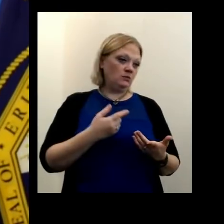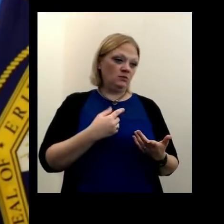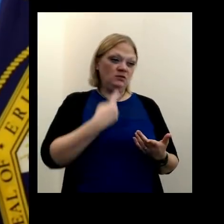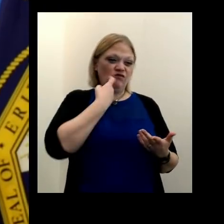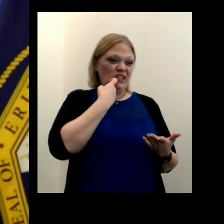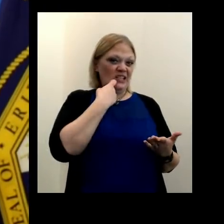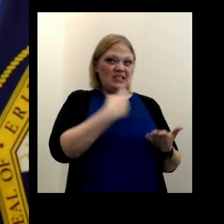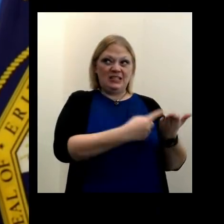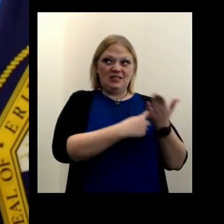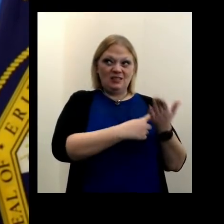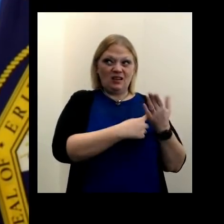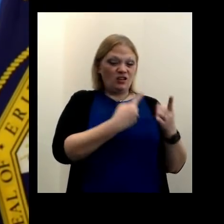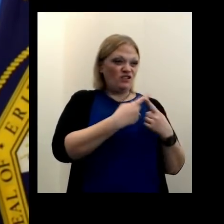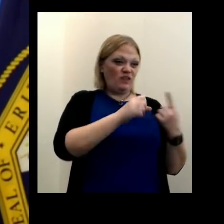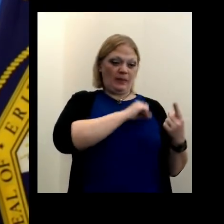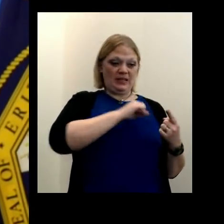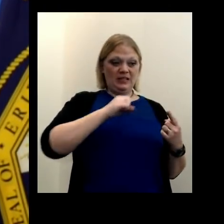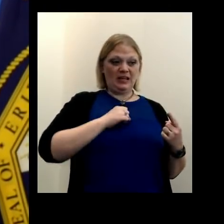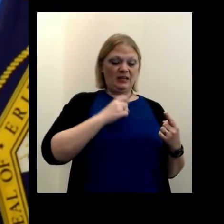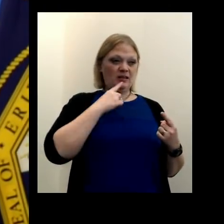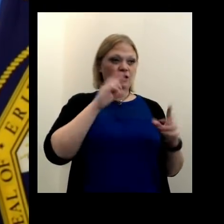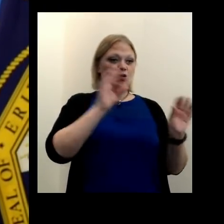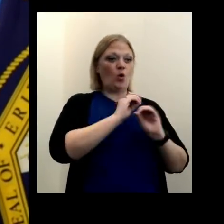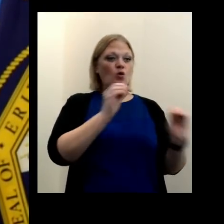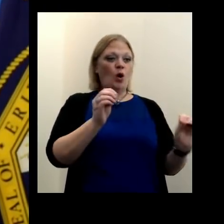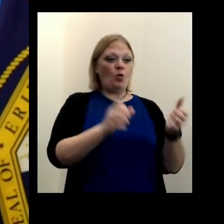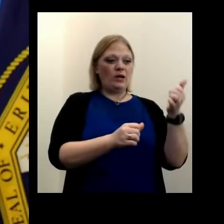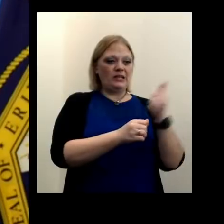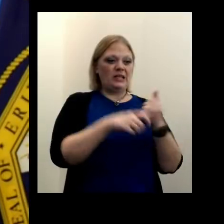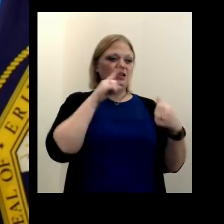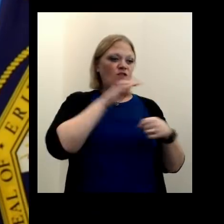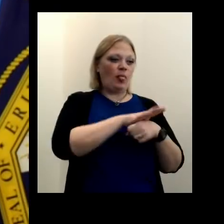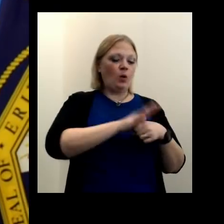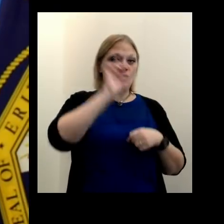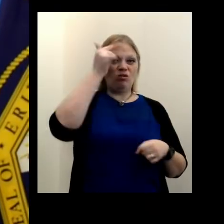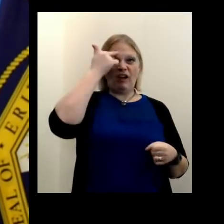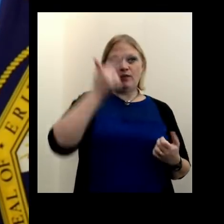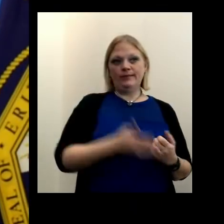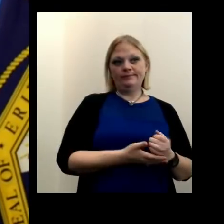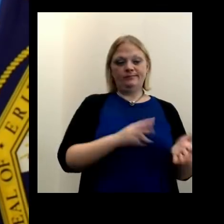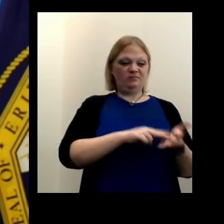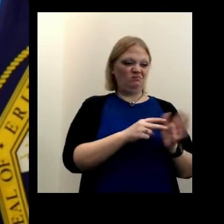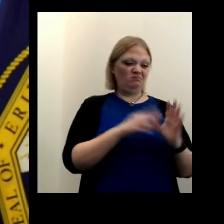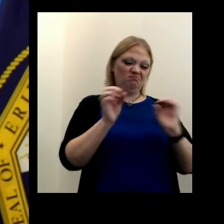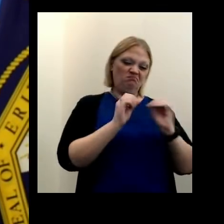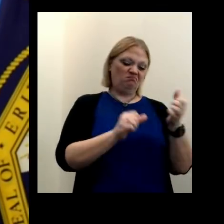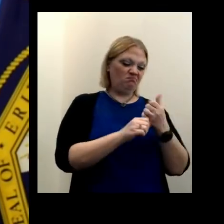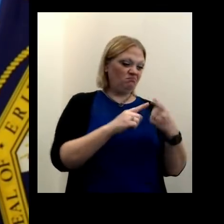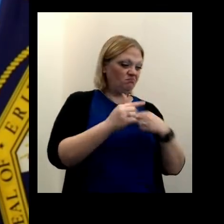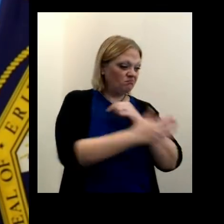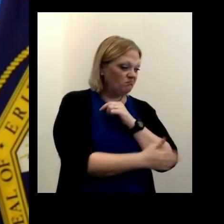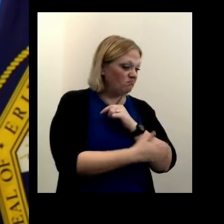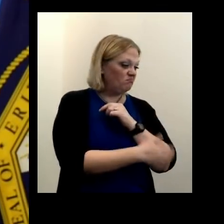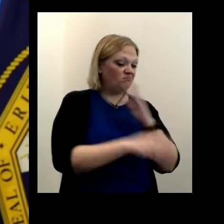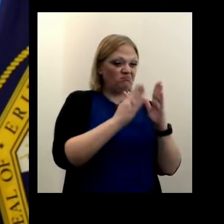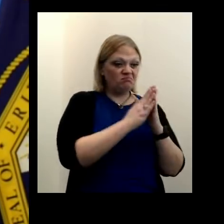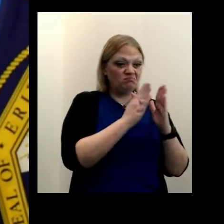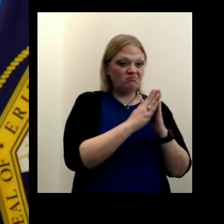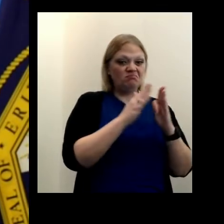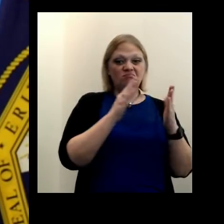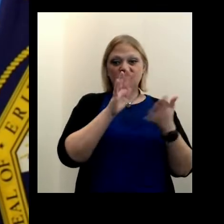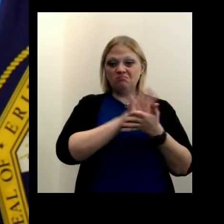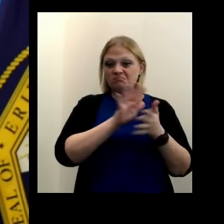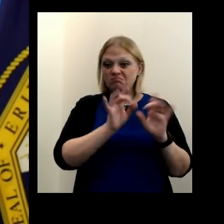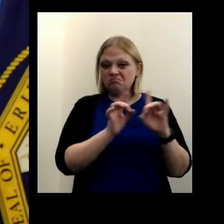discussions coming out of the Senate is no assistance for local governments. So that would mean no assistance to the counties, no assistance to the cities, no assistance to the